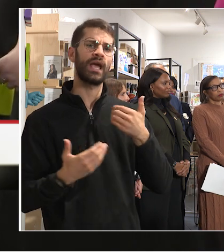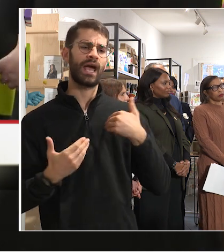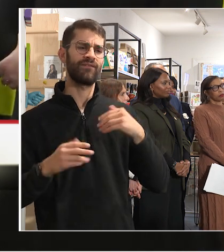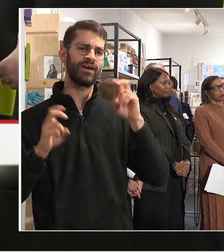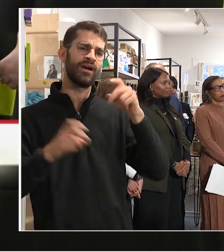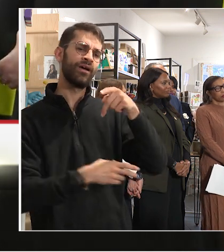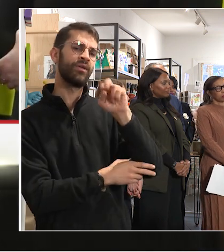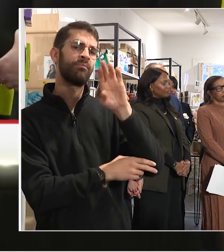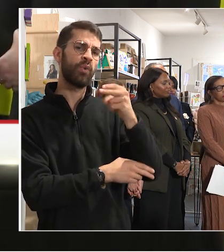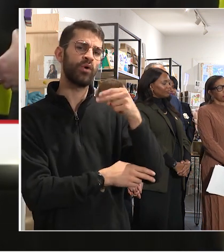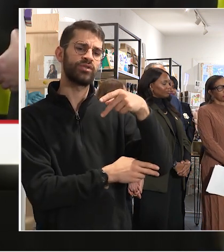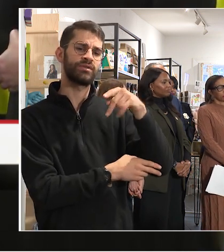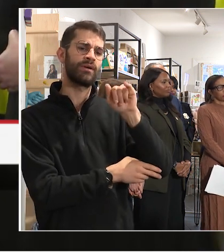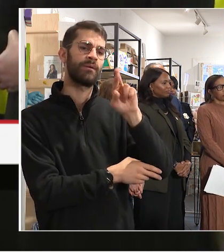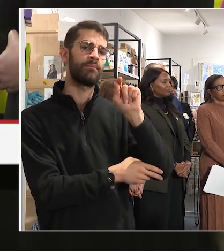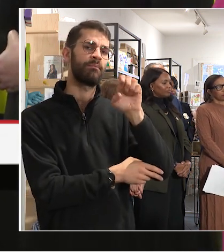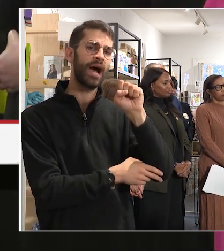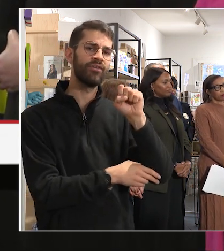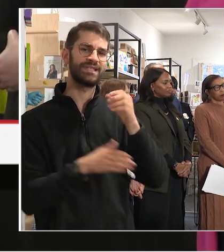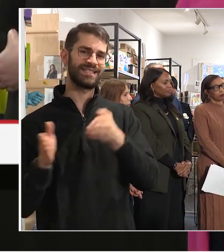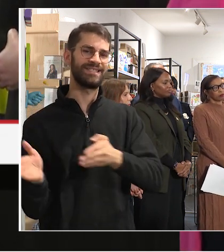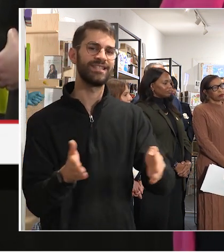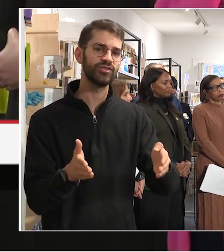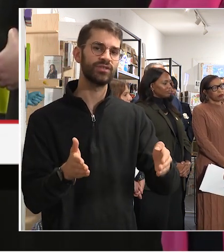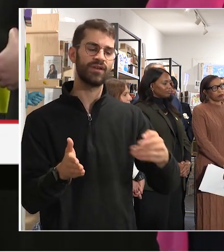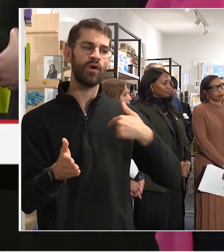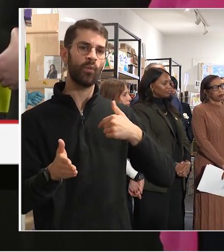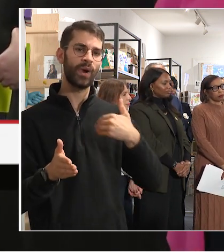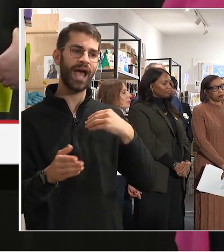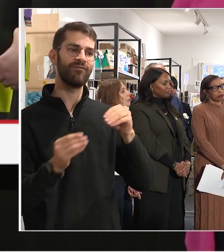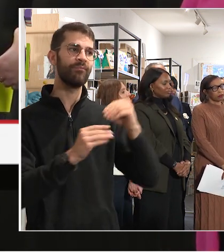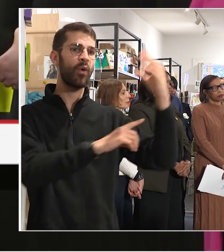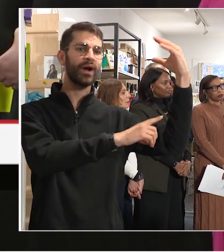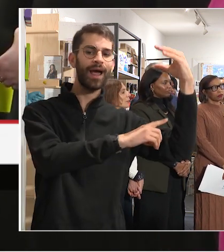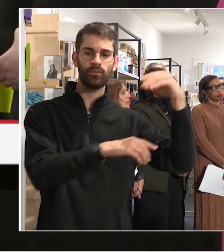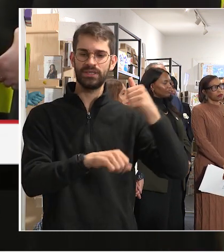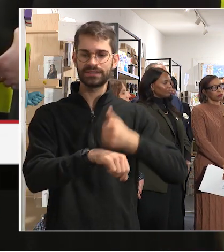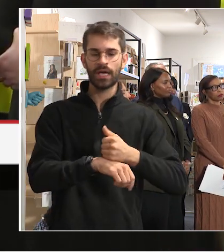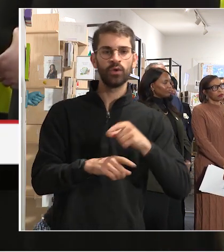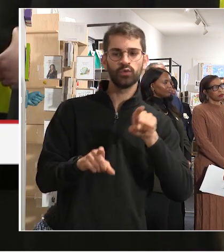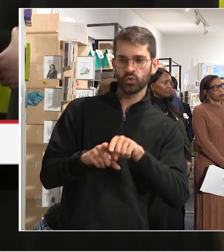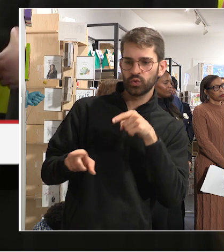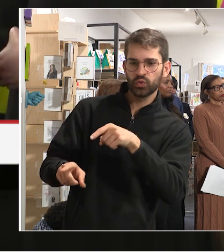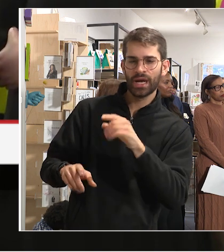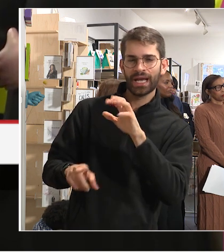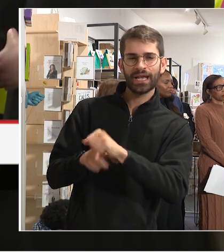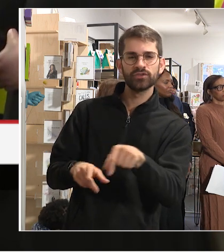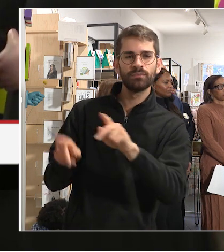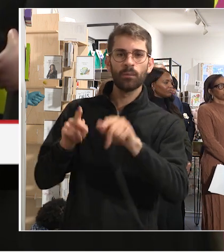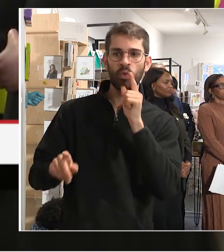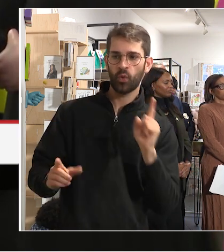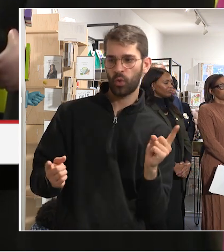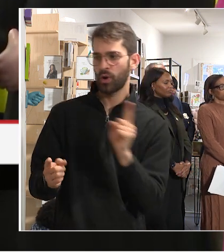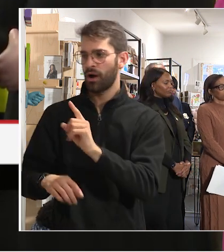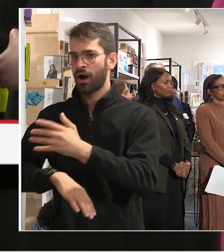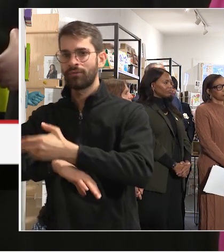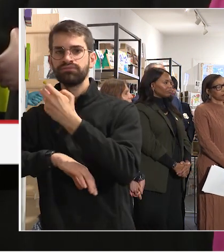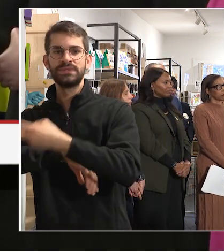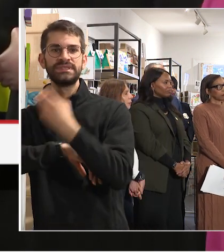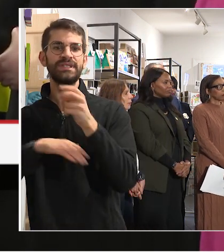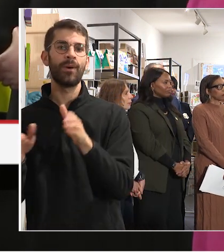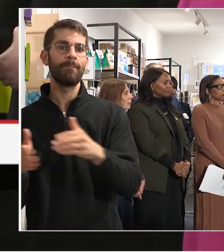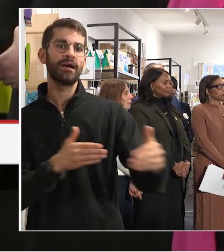air tags to decoy packages to help track and catch thieves in action. District-wide, our officers have been working hard to